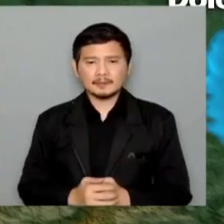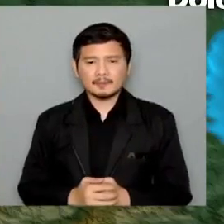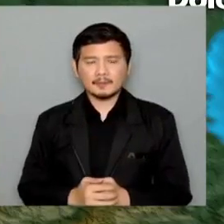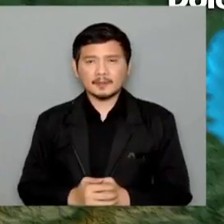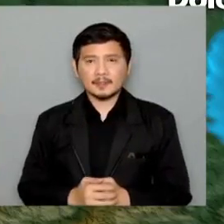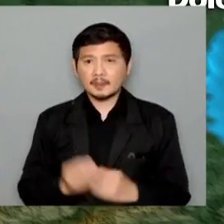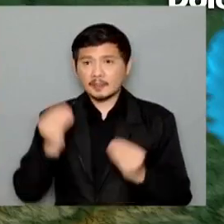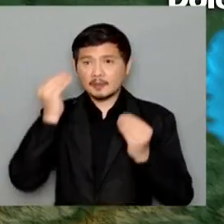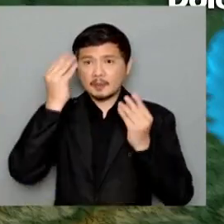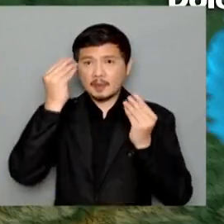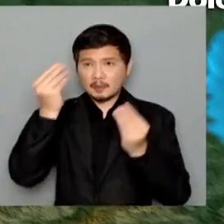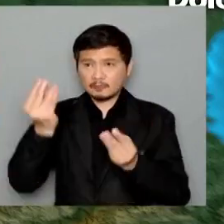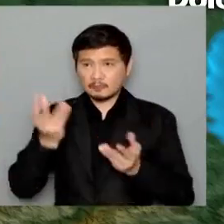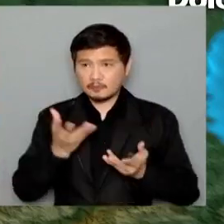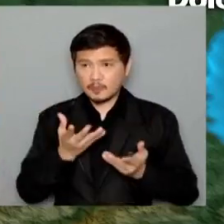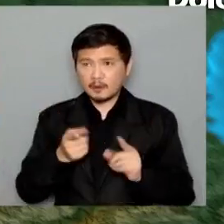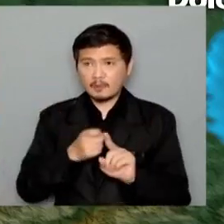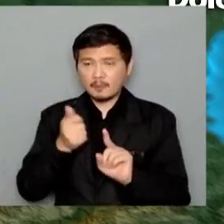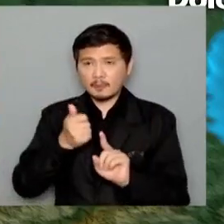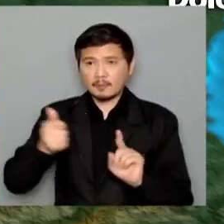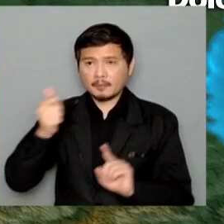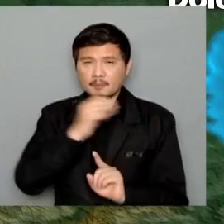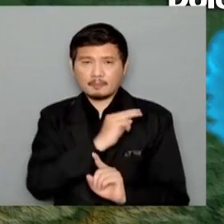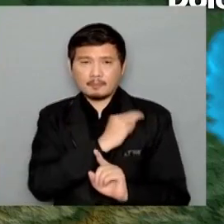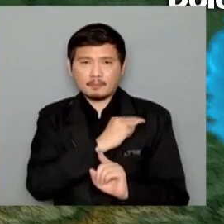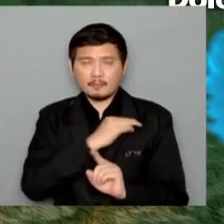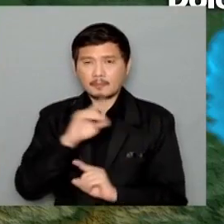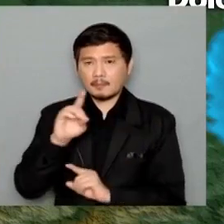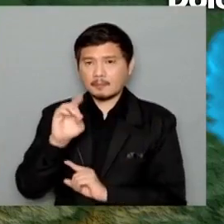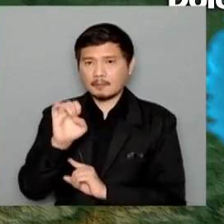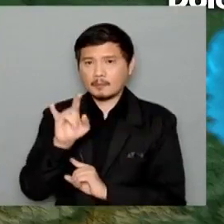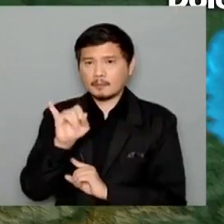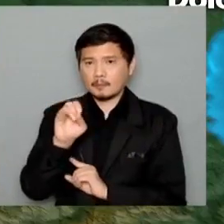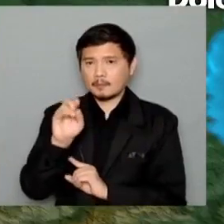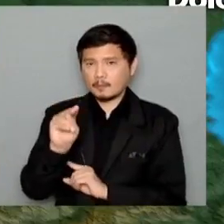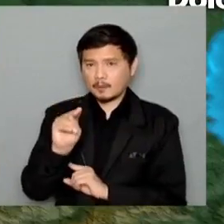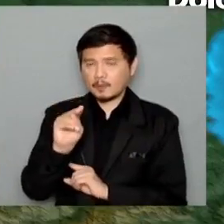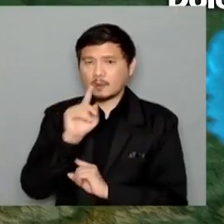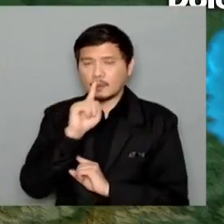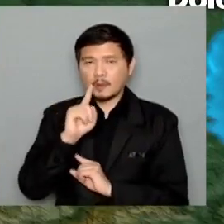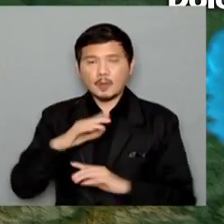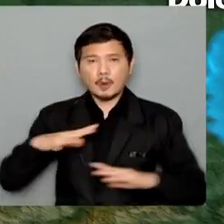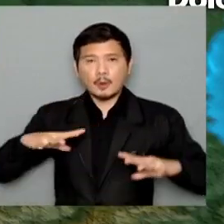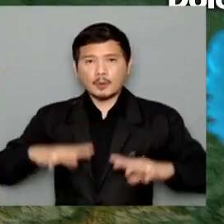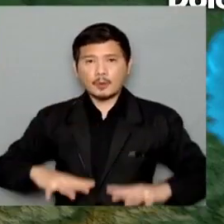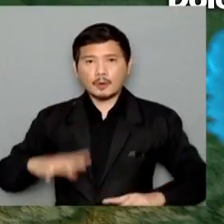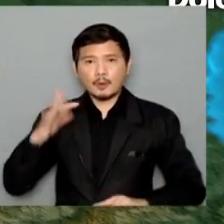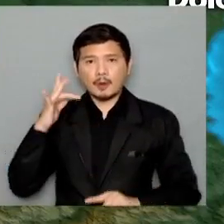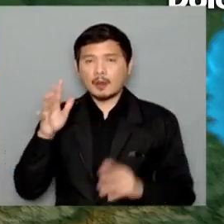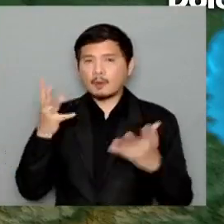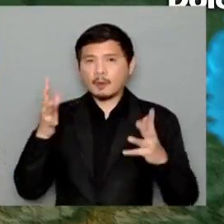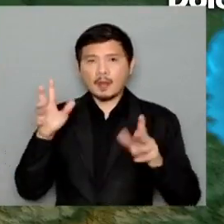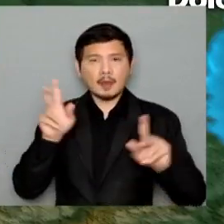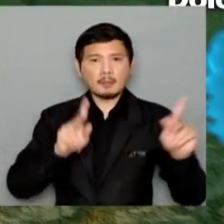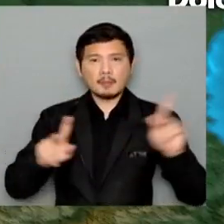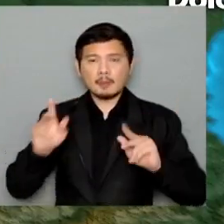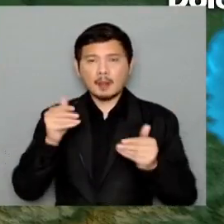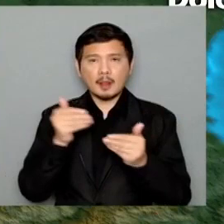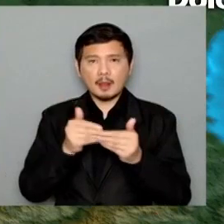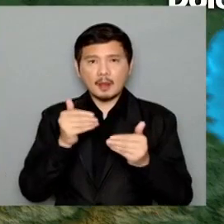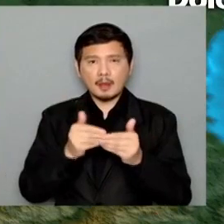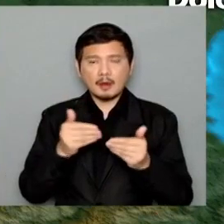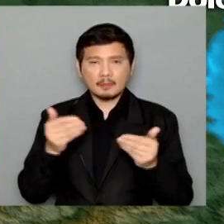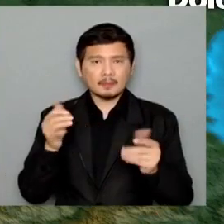information from Major General De Leon, it's a good thing that there were no civilians in the area when the blast took place at around 6:15 a.m.,